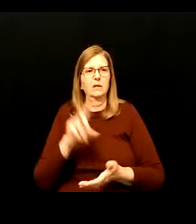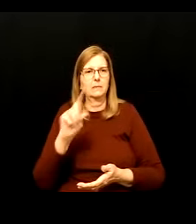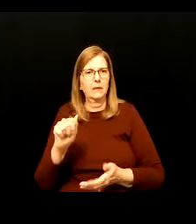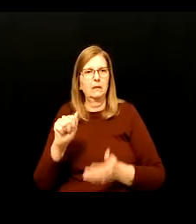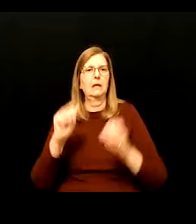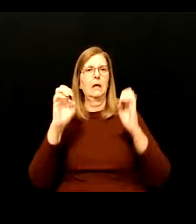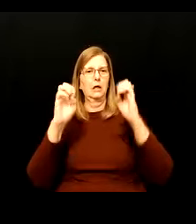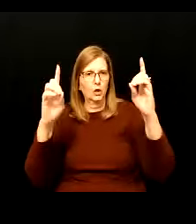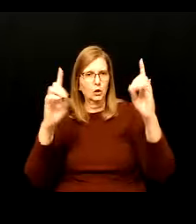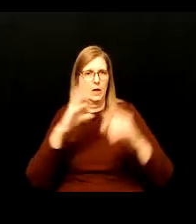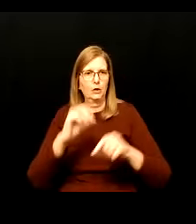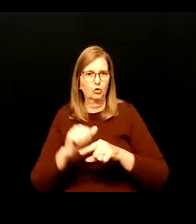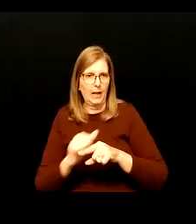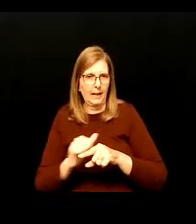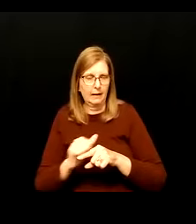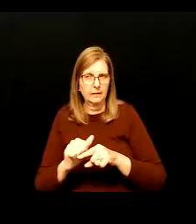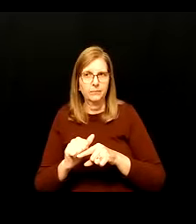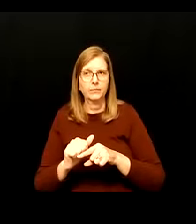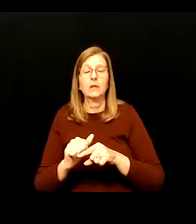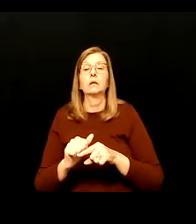Training. And so